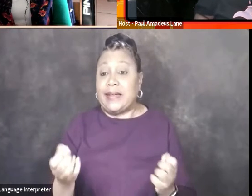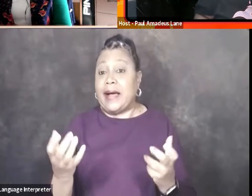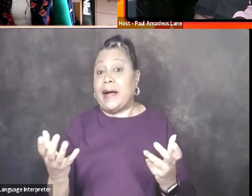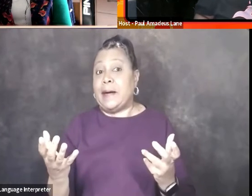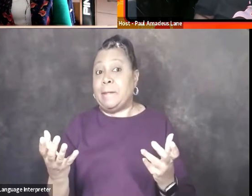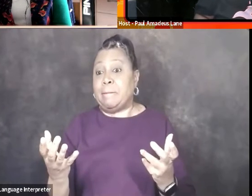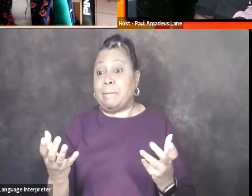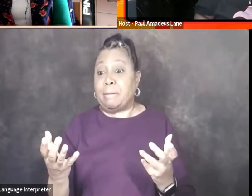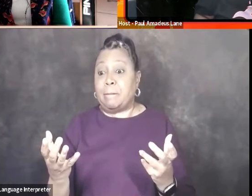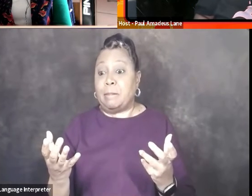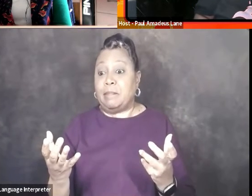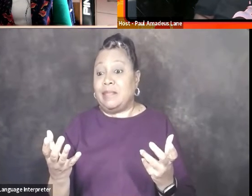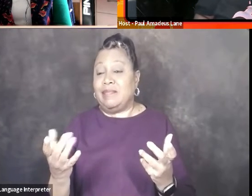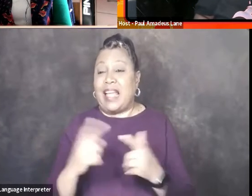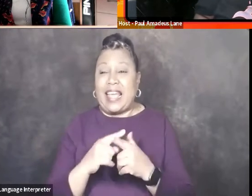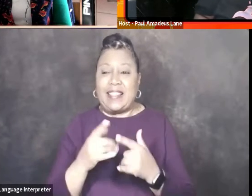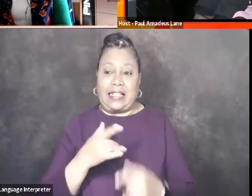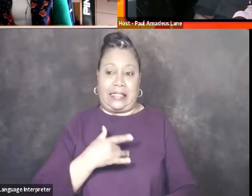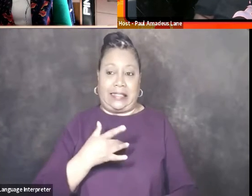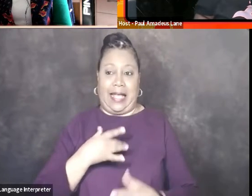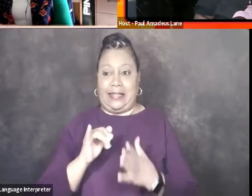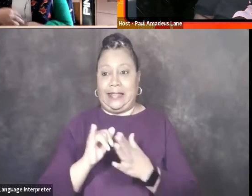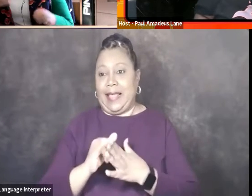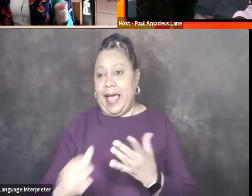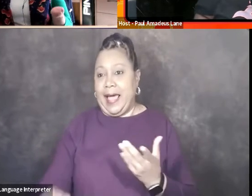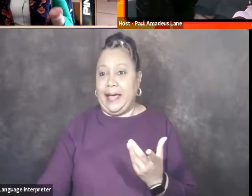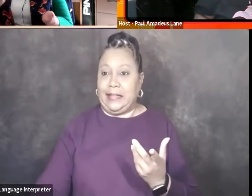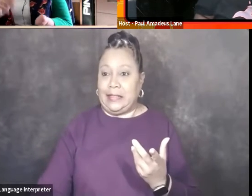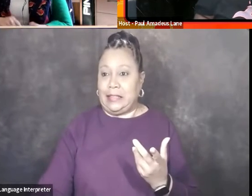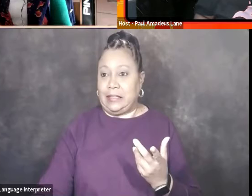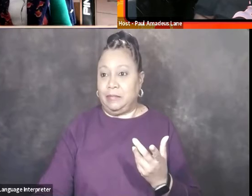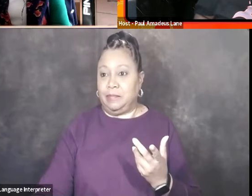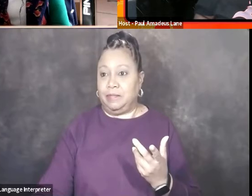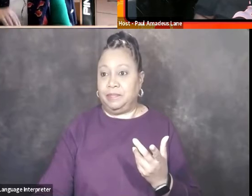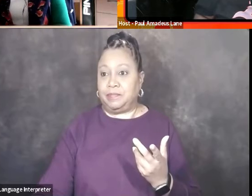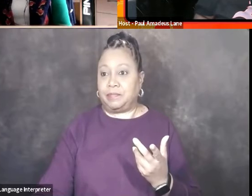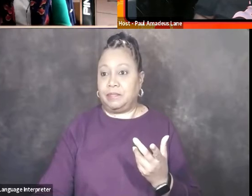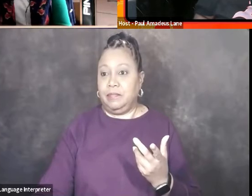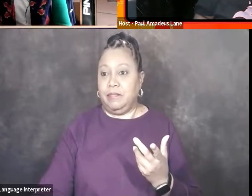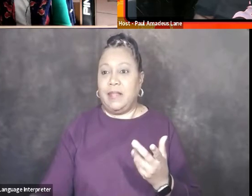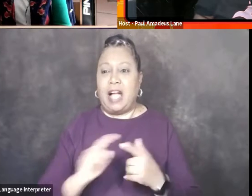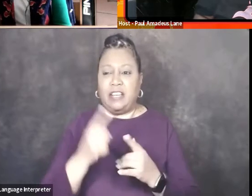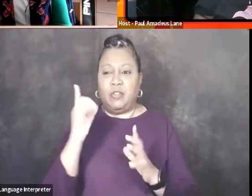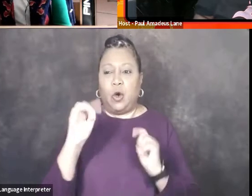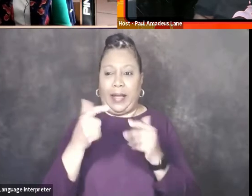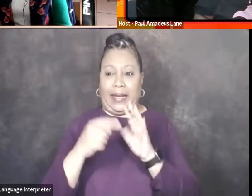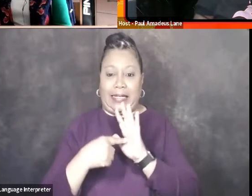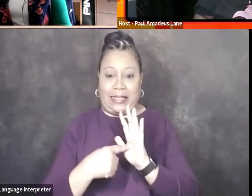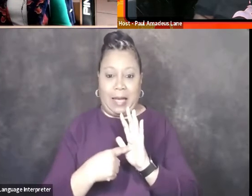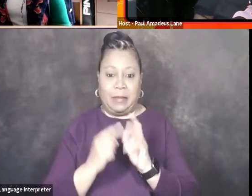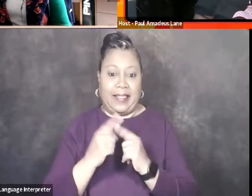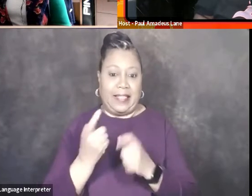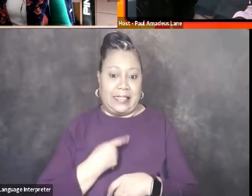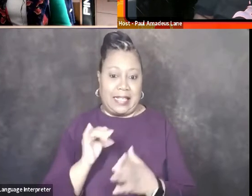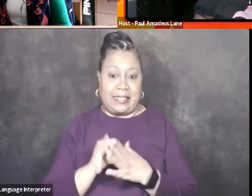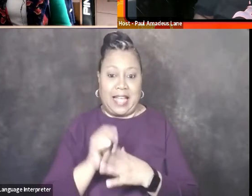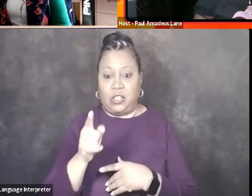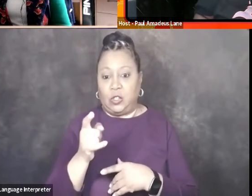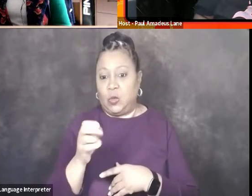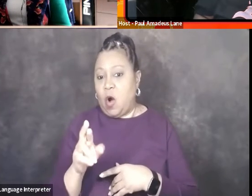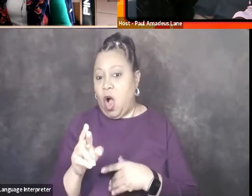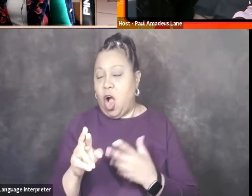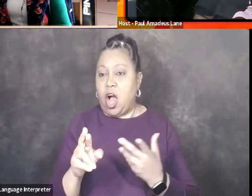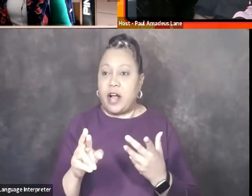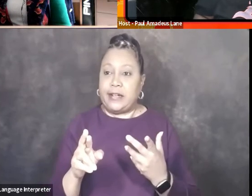in the sense that, all right, well, I'll give you one quick example. In the sense that you